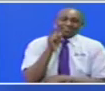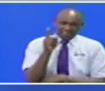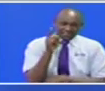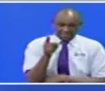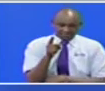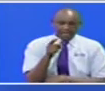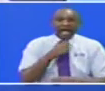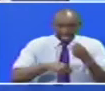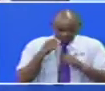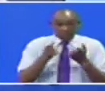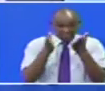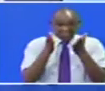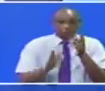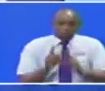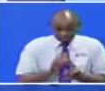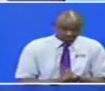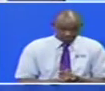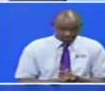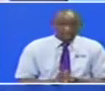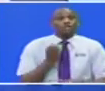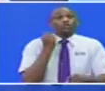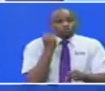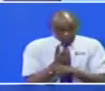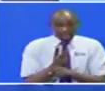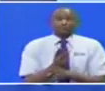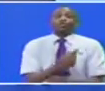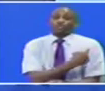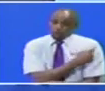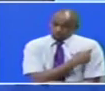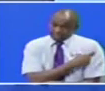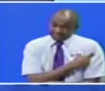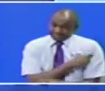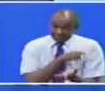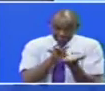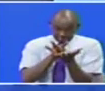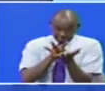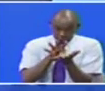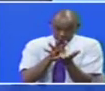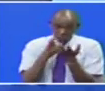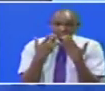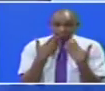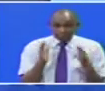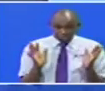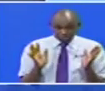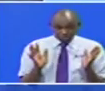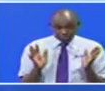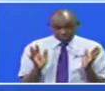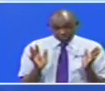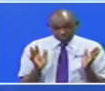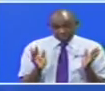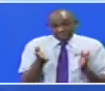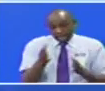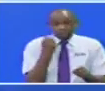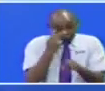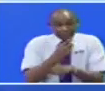took action. 12 of our medical officers have been terminated, or their duties have been terminated. The